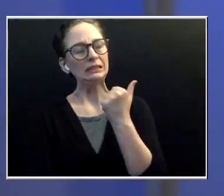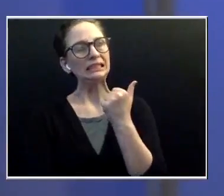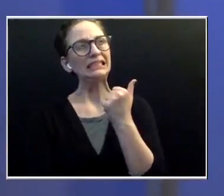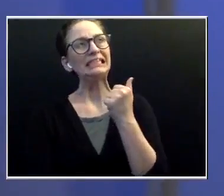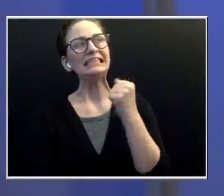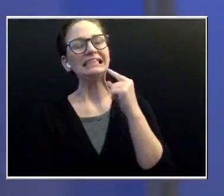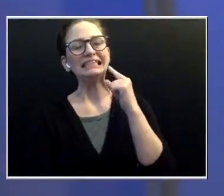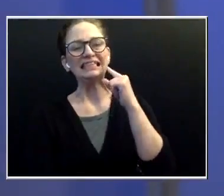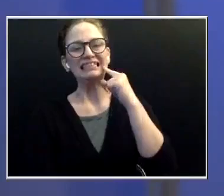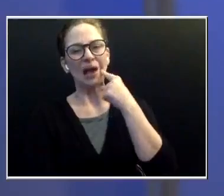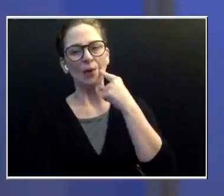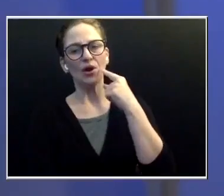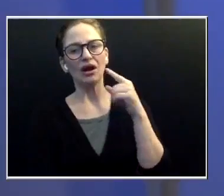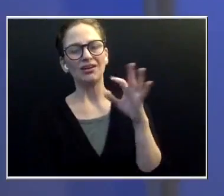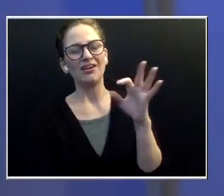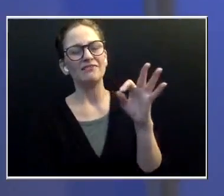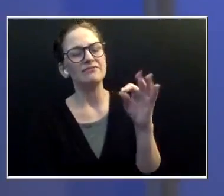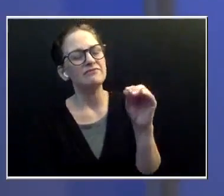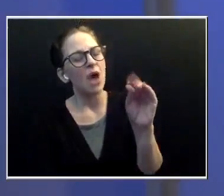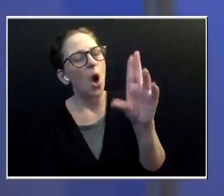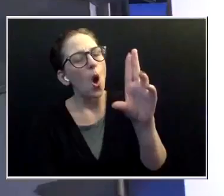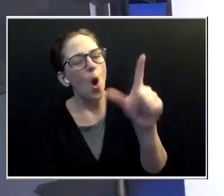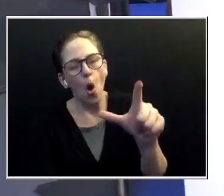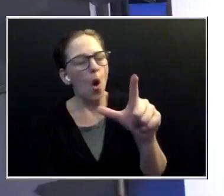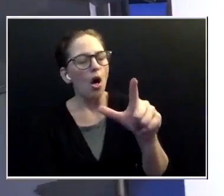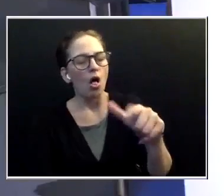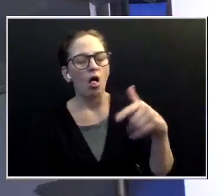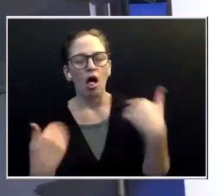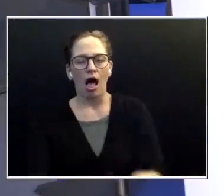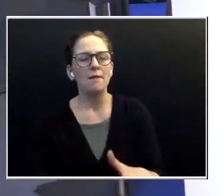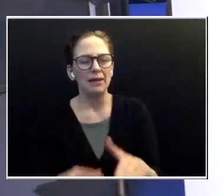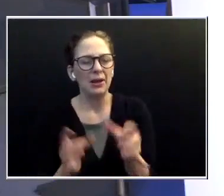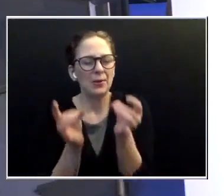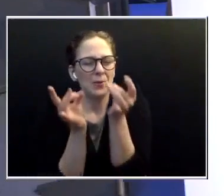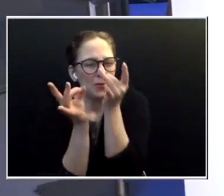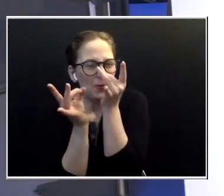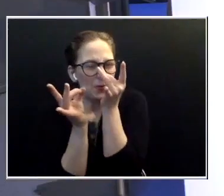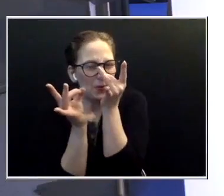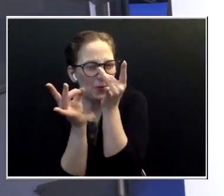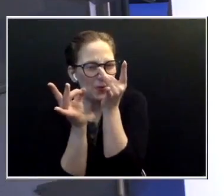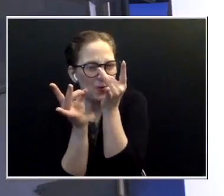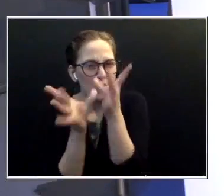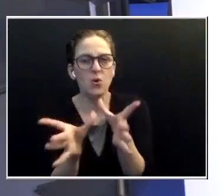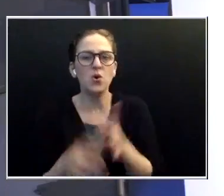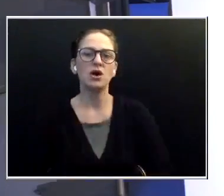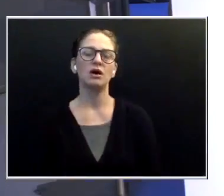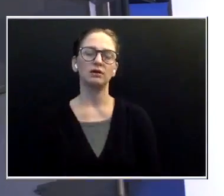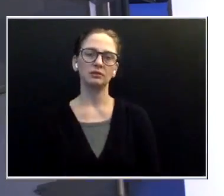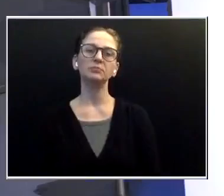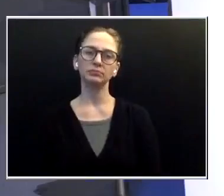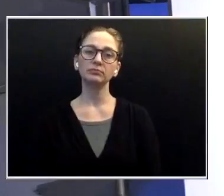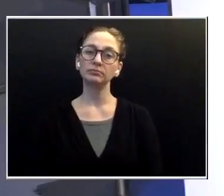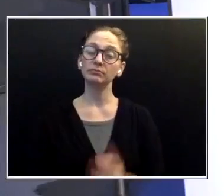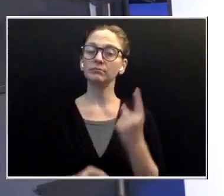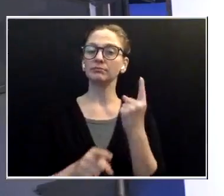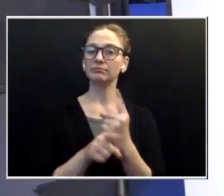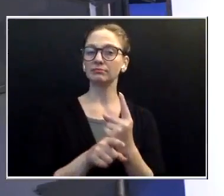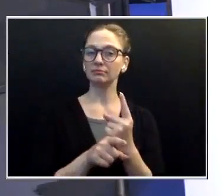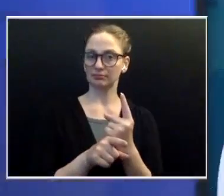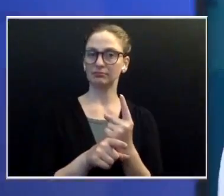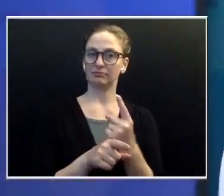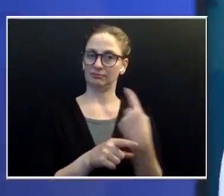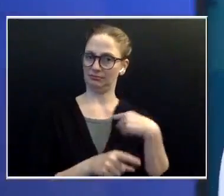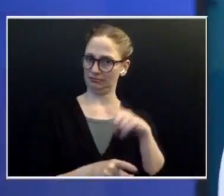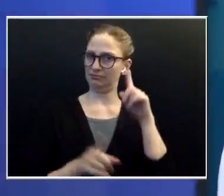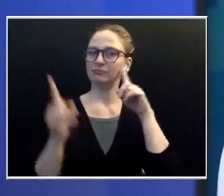foul. Okay. So like a sweet foul. Yeah, that is very correct, actually, and this is something we hear from our patients. Actually, they say